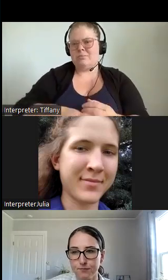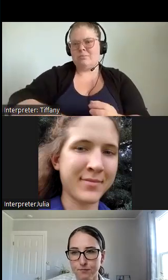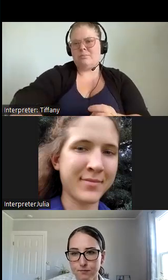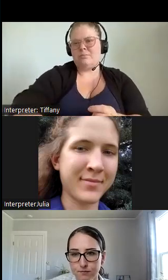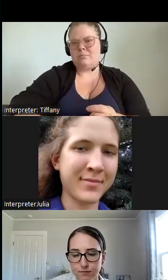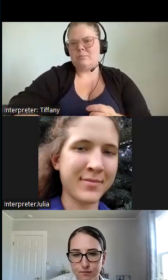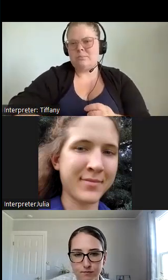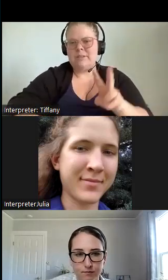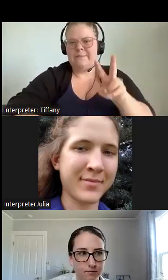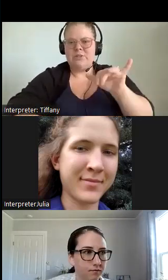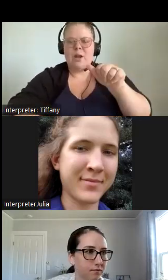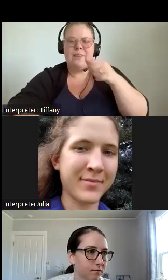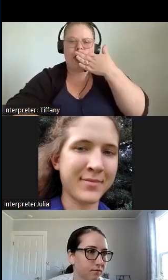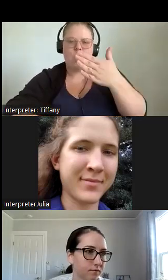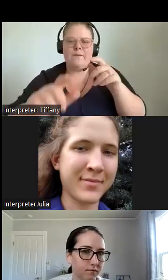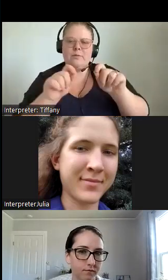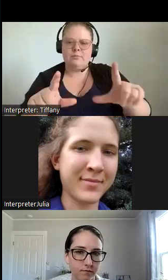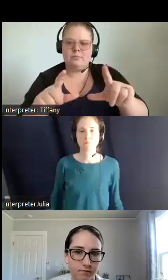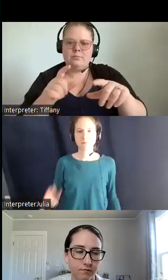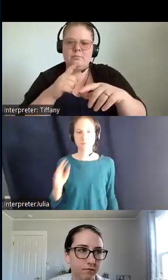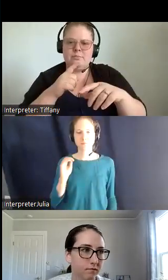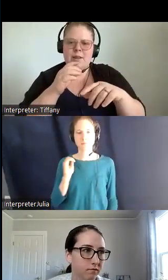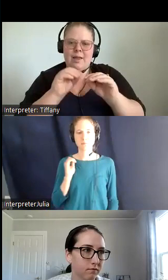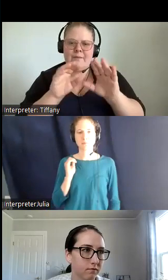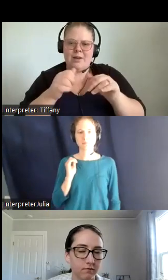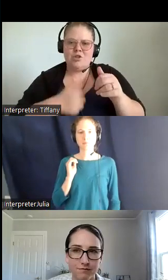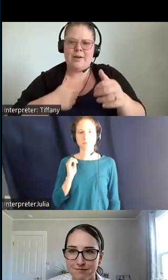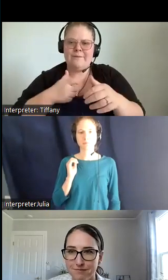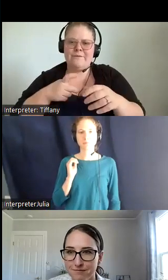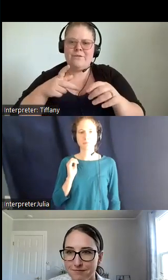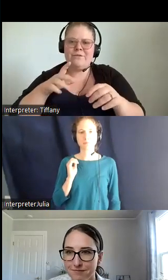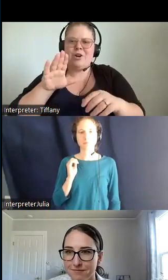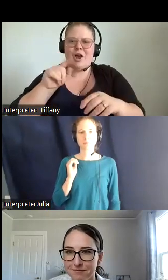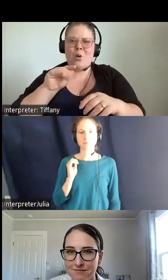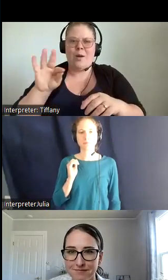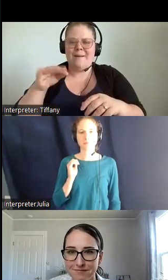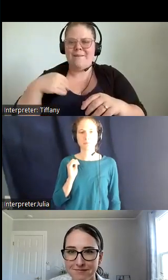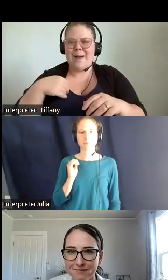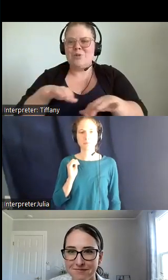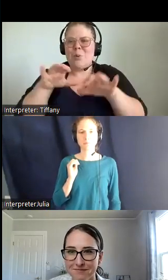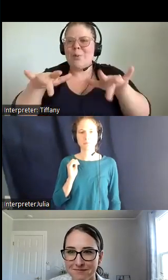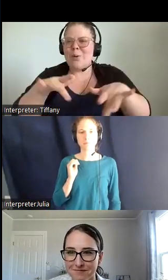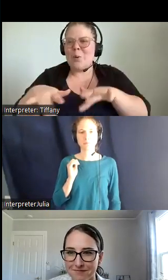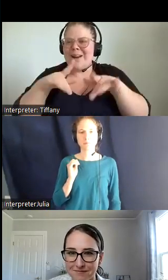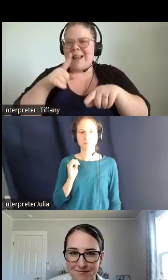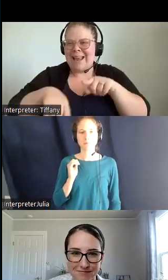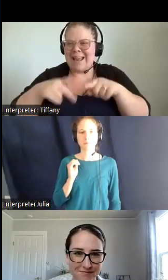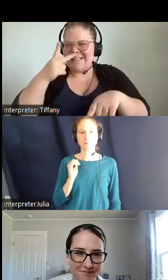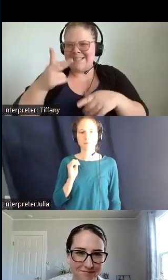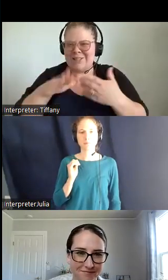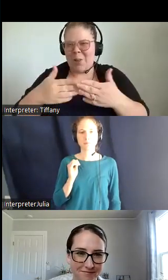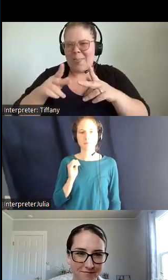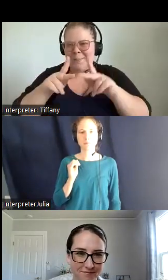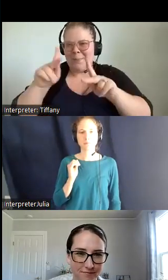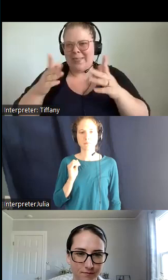Thank you for that clarification, Tasha, and apologize for cutting you off. I'm doing the recording, and so I can't see all people on this